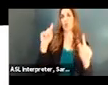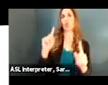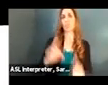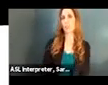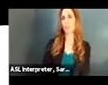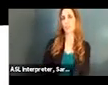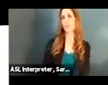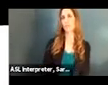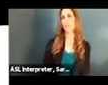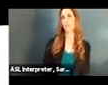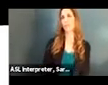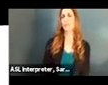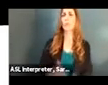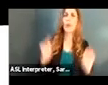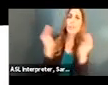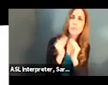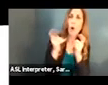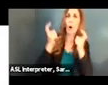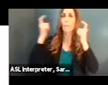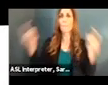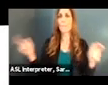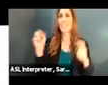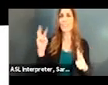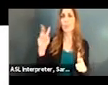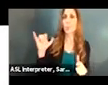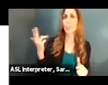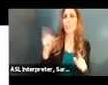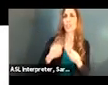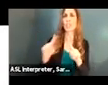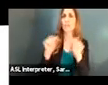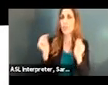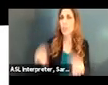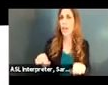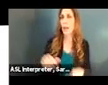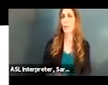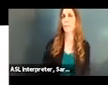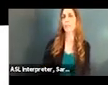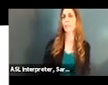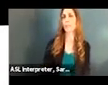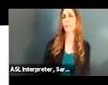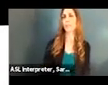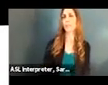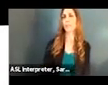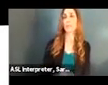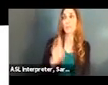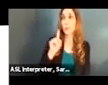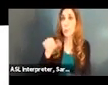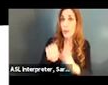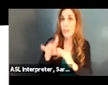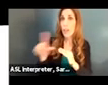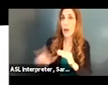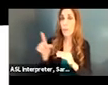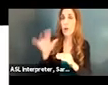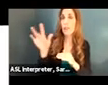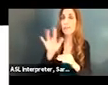all big switches, little switches, different shapes. If you go to the lending library and type in switch, you'll see there's like